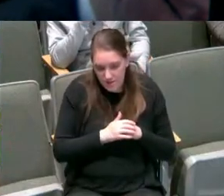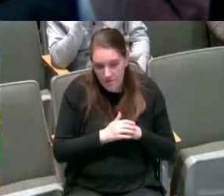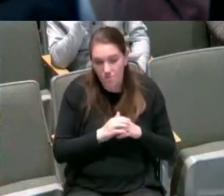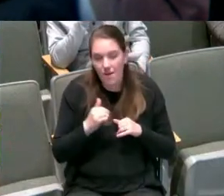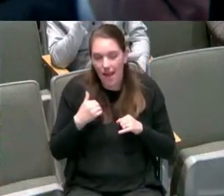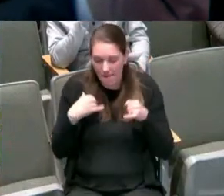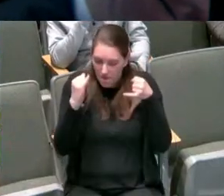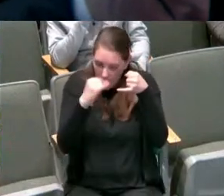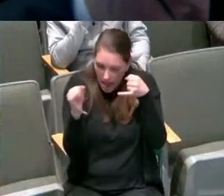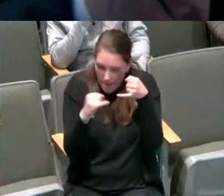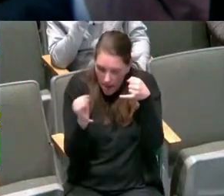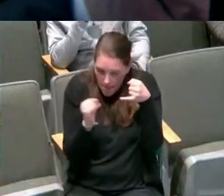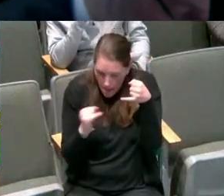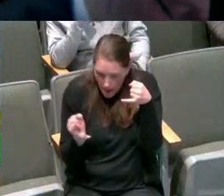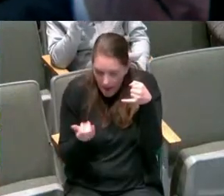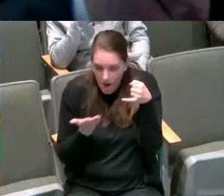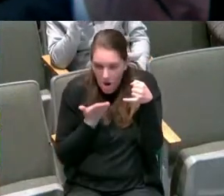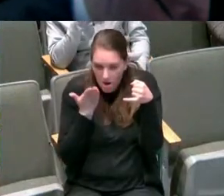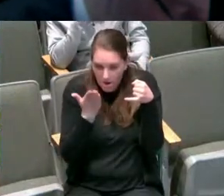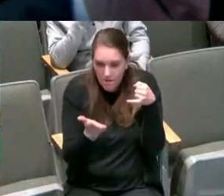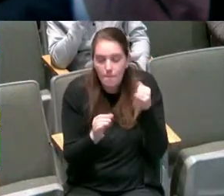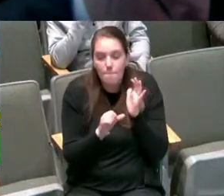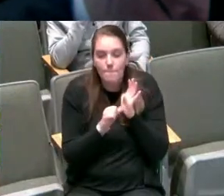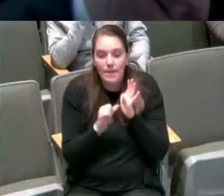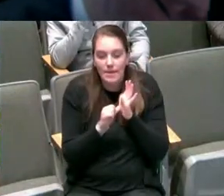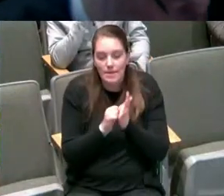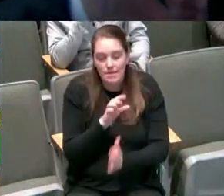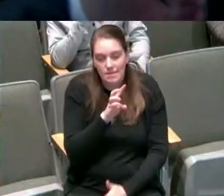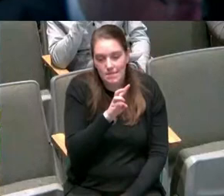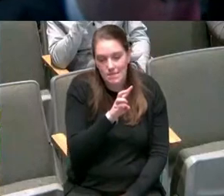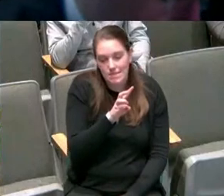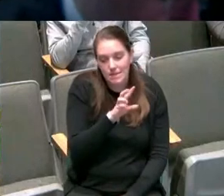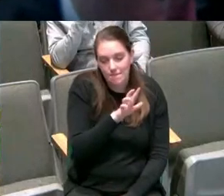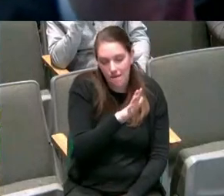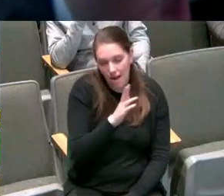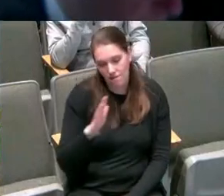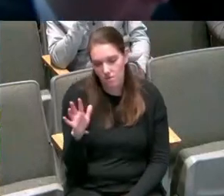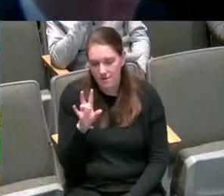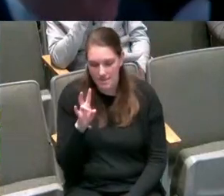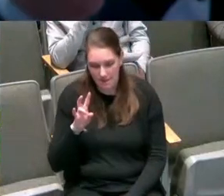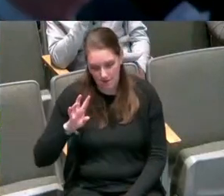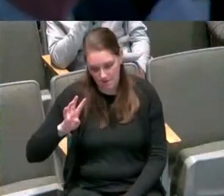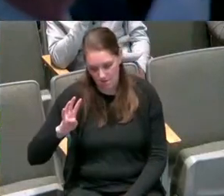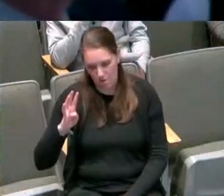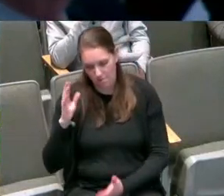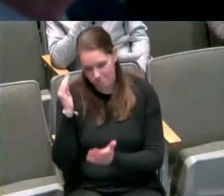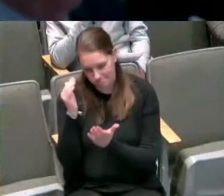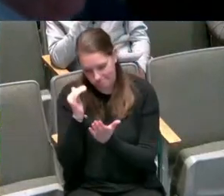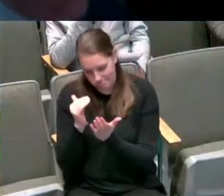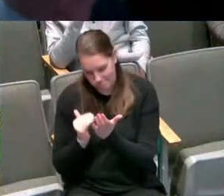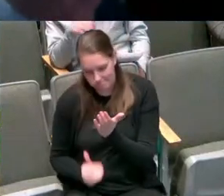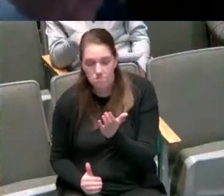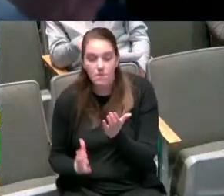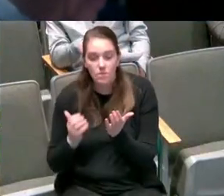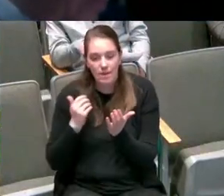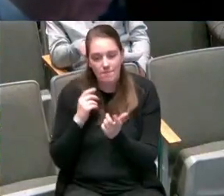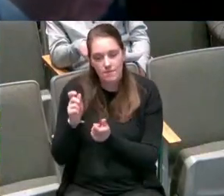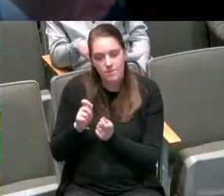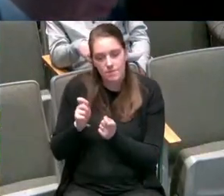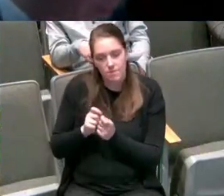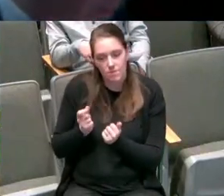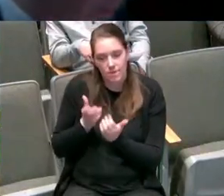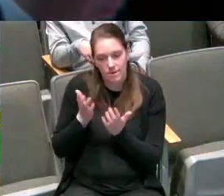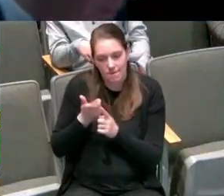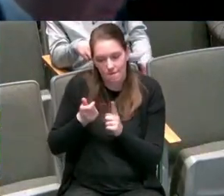dollar recommendations are in the report on pages 65-74 with a specific dollar recommendations in the right hand column titled